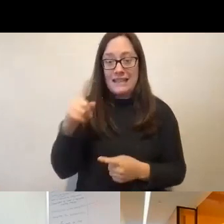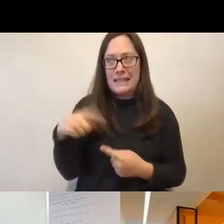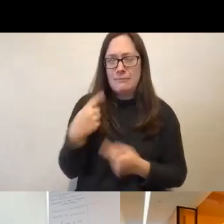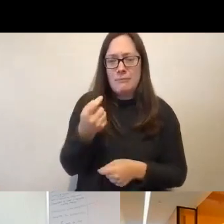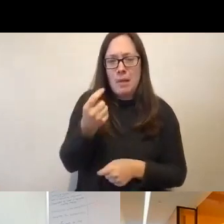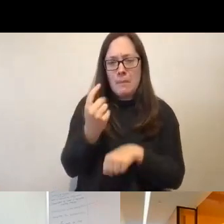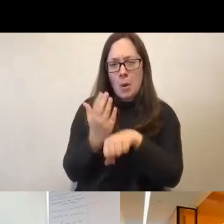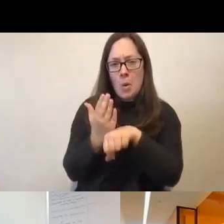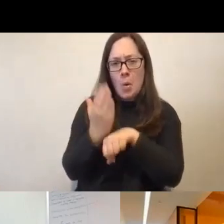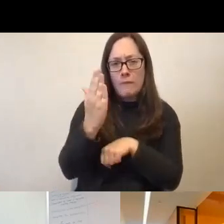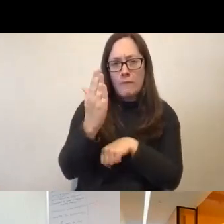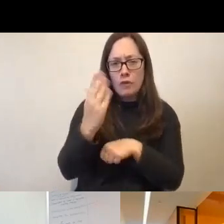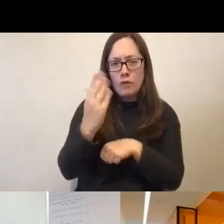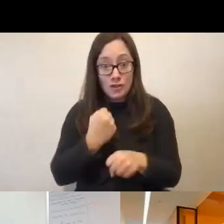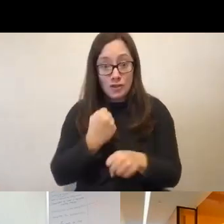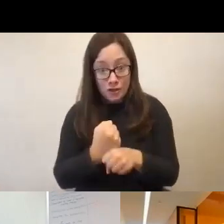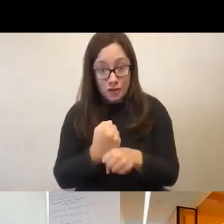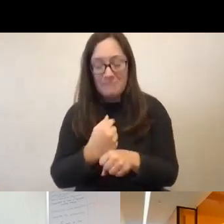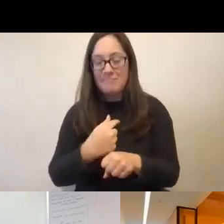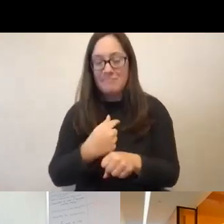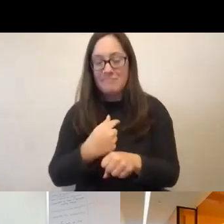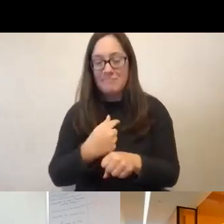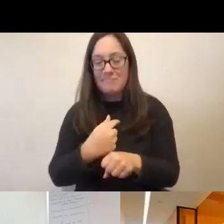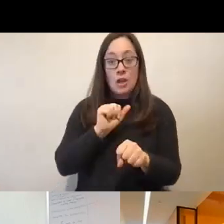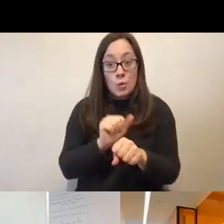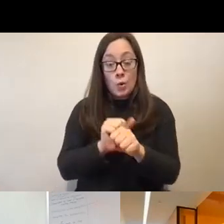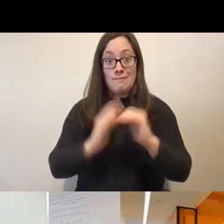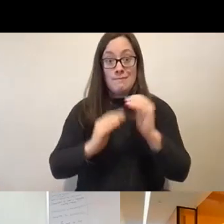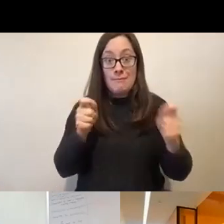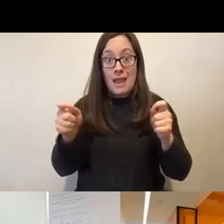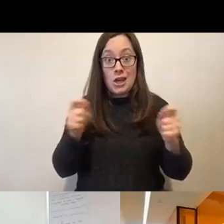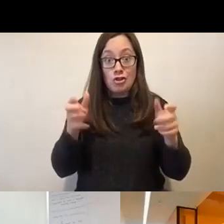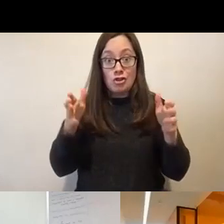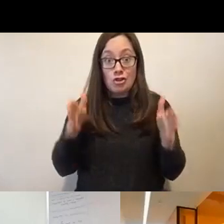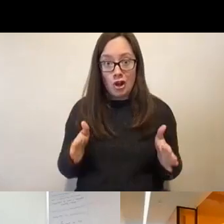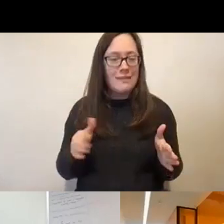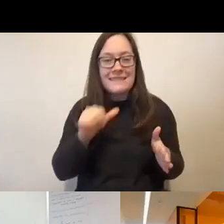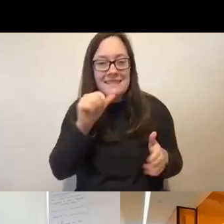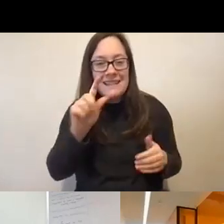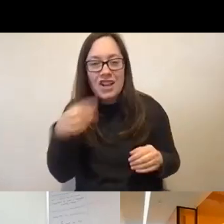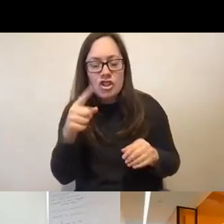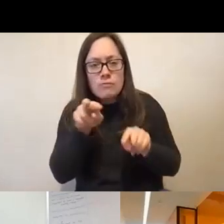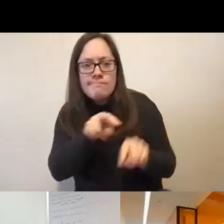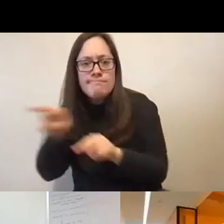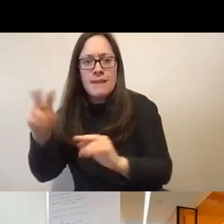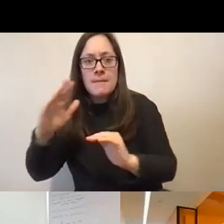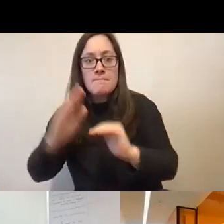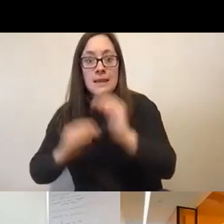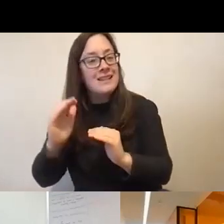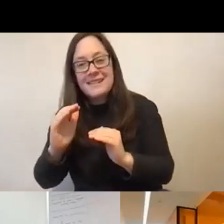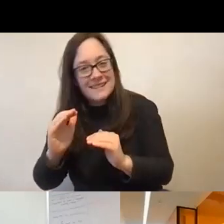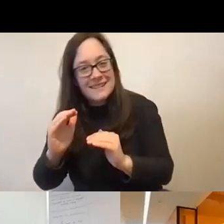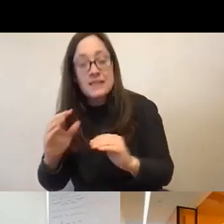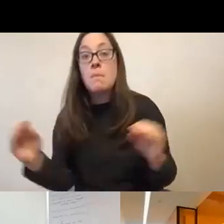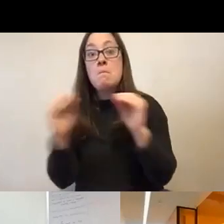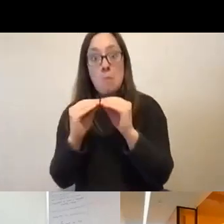The work I really do in the facility with building management is more than just making sure that the facility is kept. It's about making sure that no